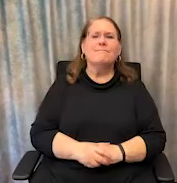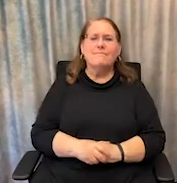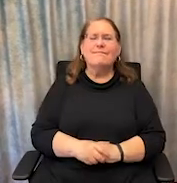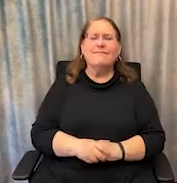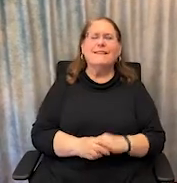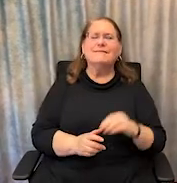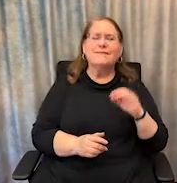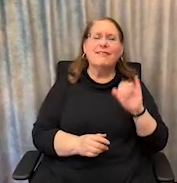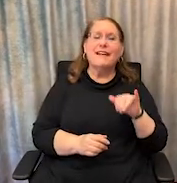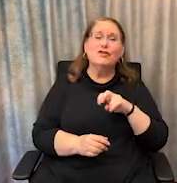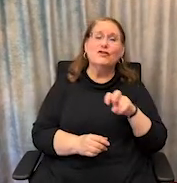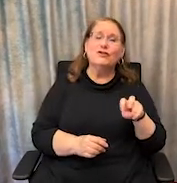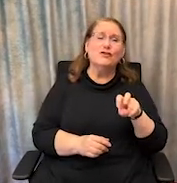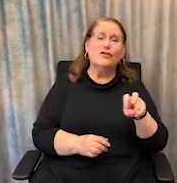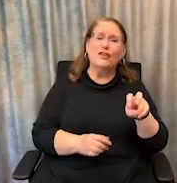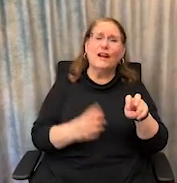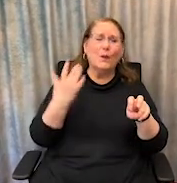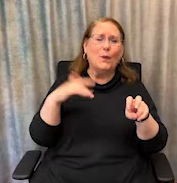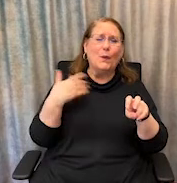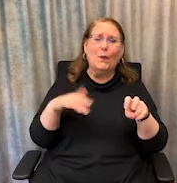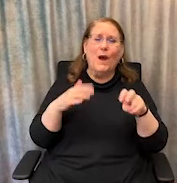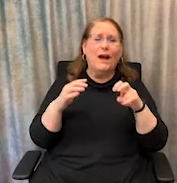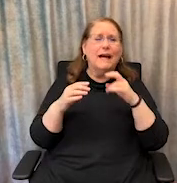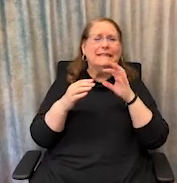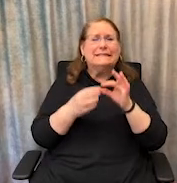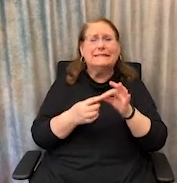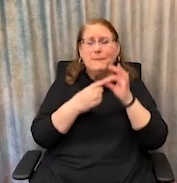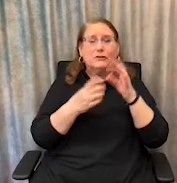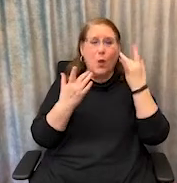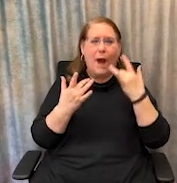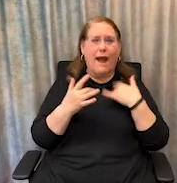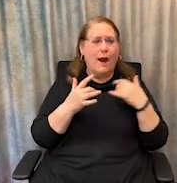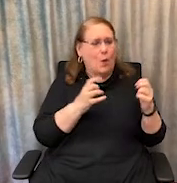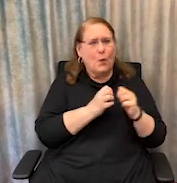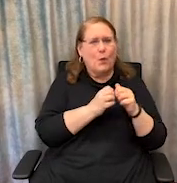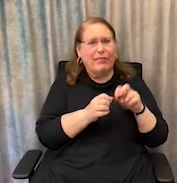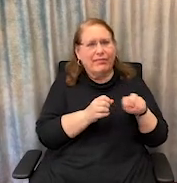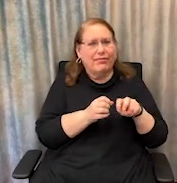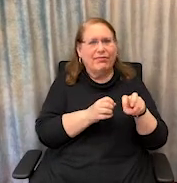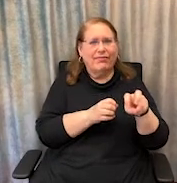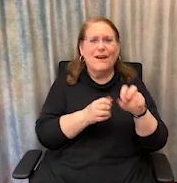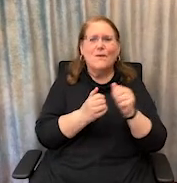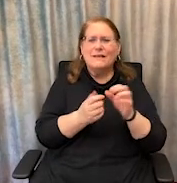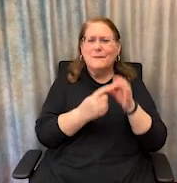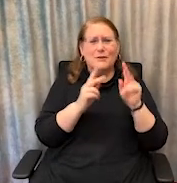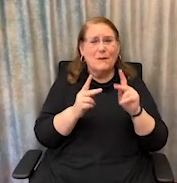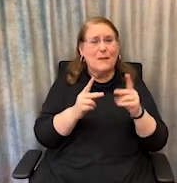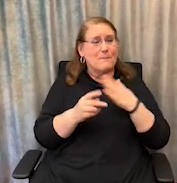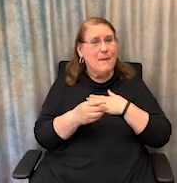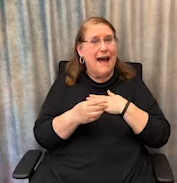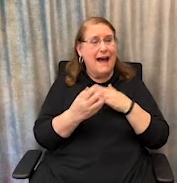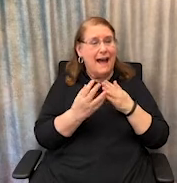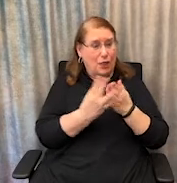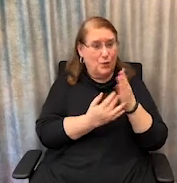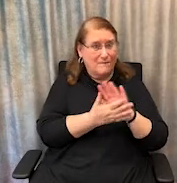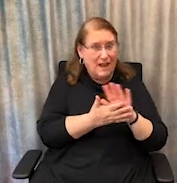But I think it was the journey I got to go on with such wonderful people, which made it so special. I mean, I made friends for life through